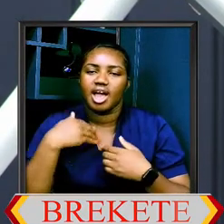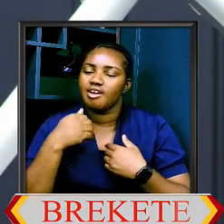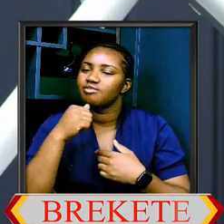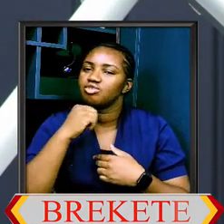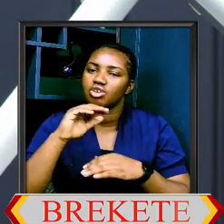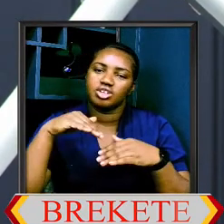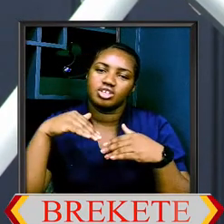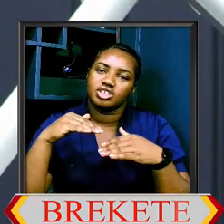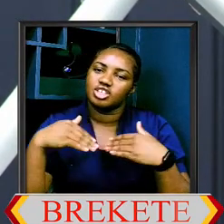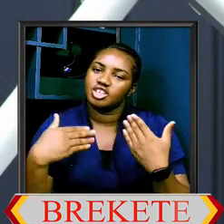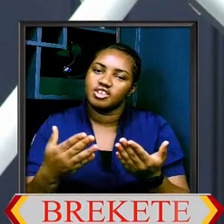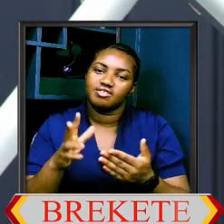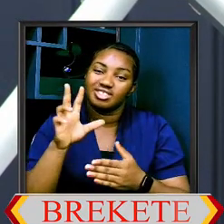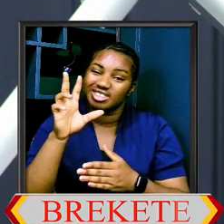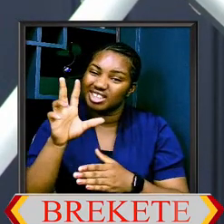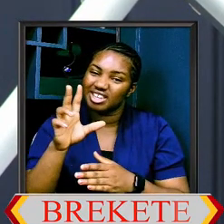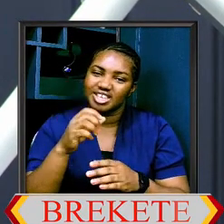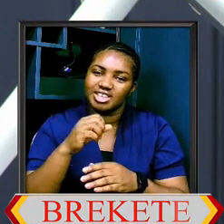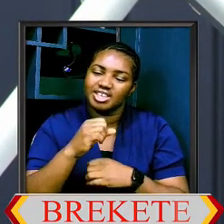3 years plus.